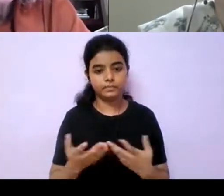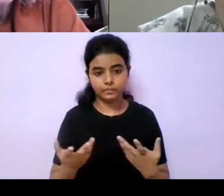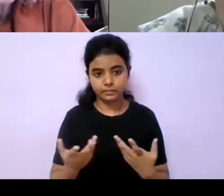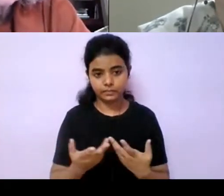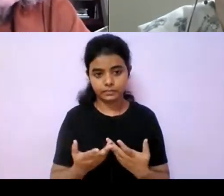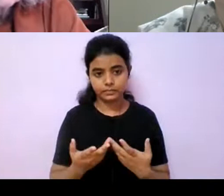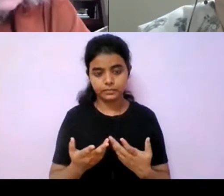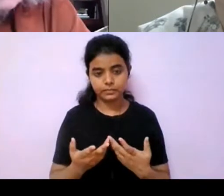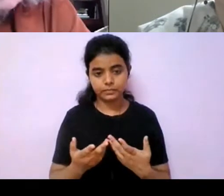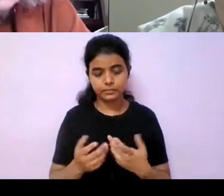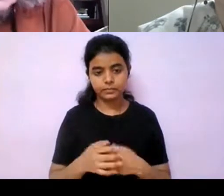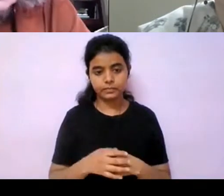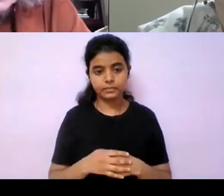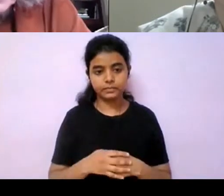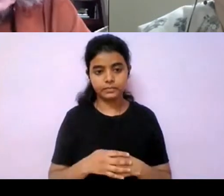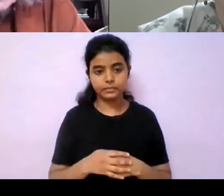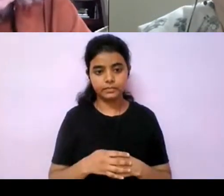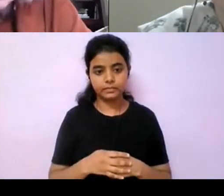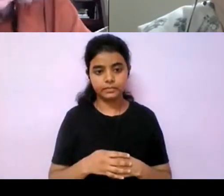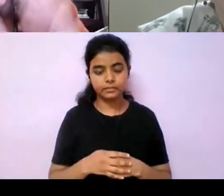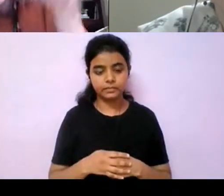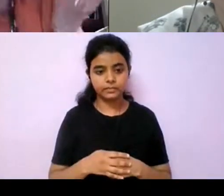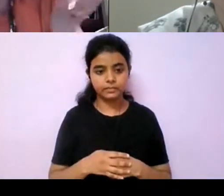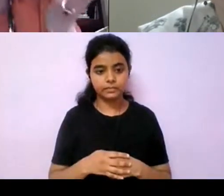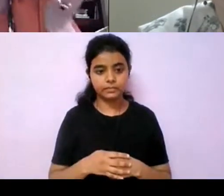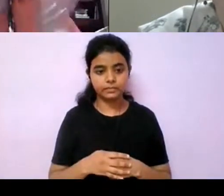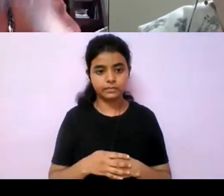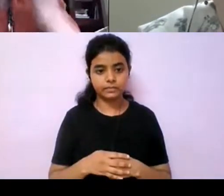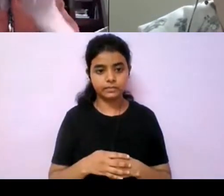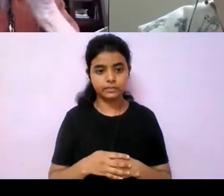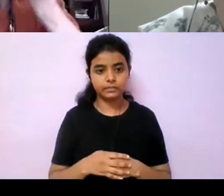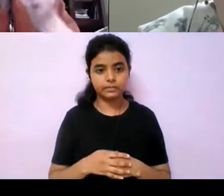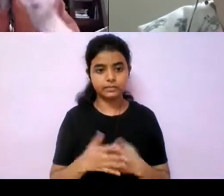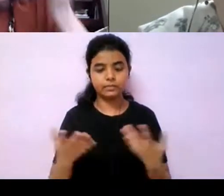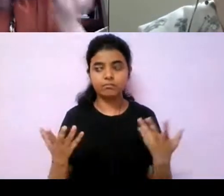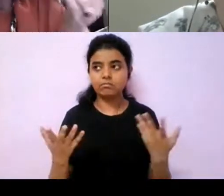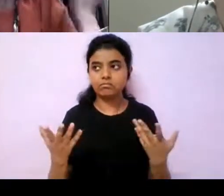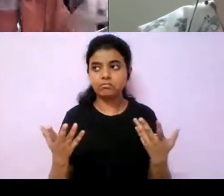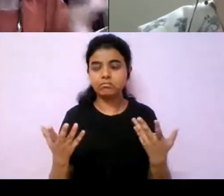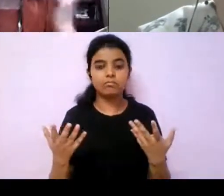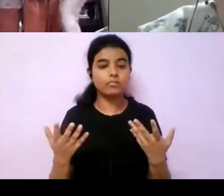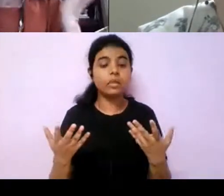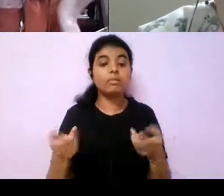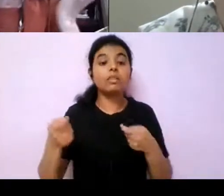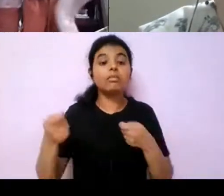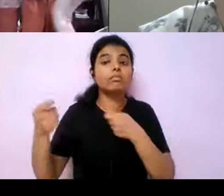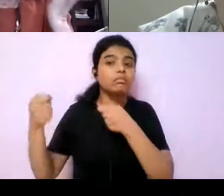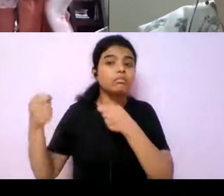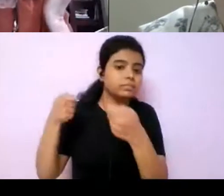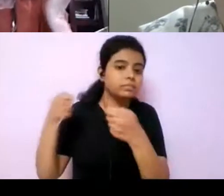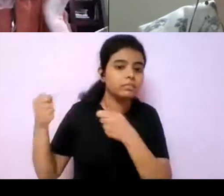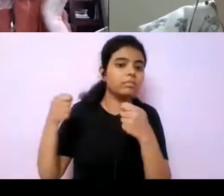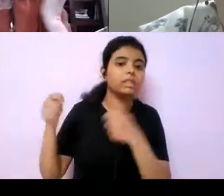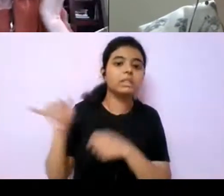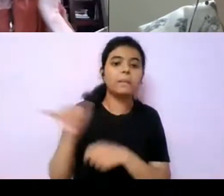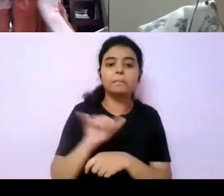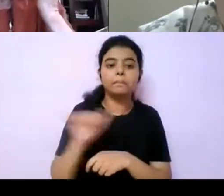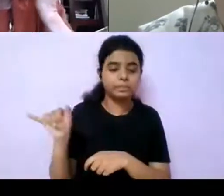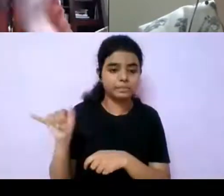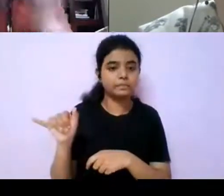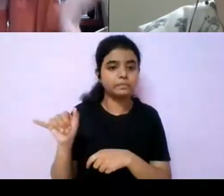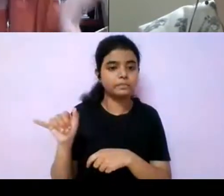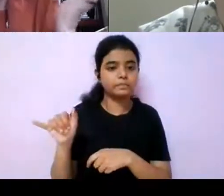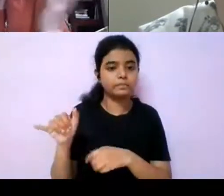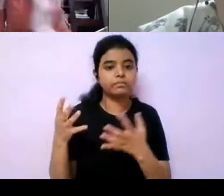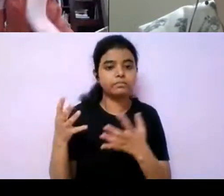And there's we just might have to face, there's a control there that